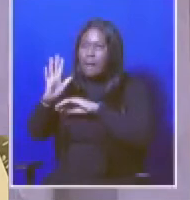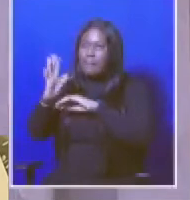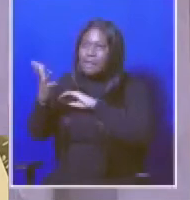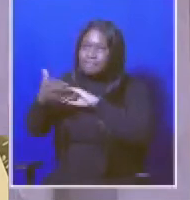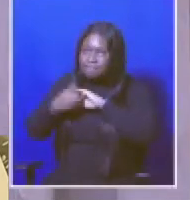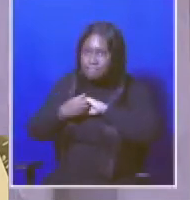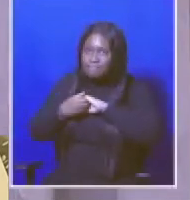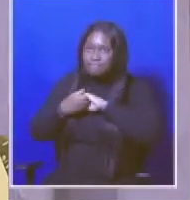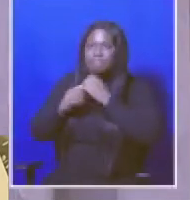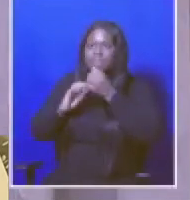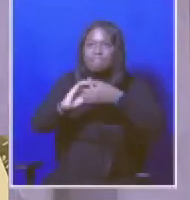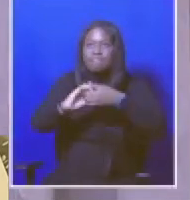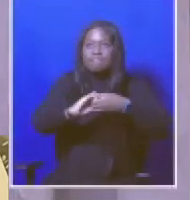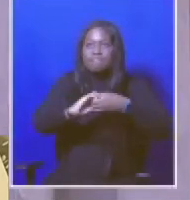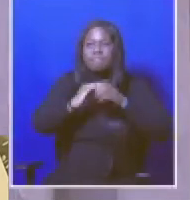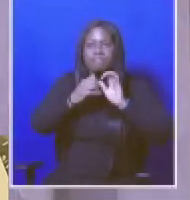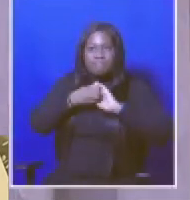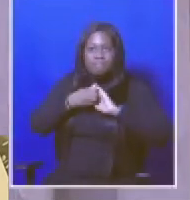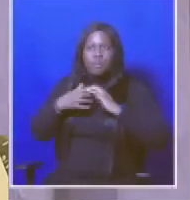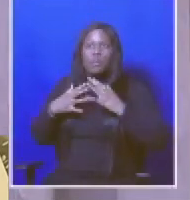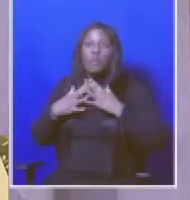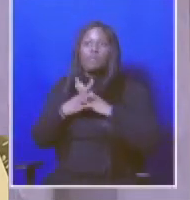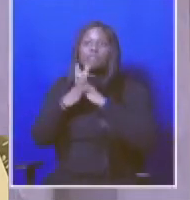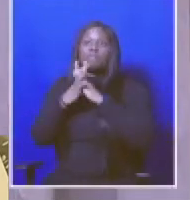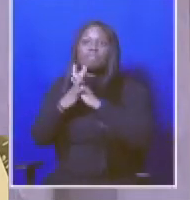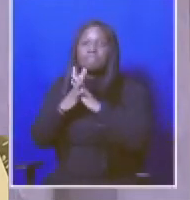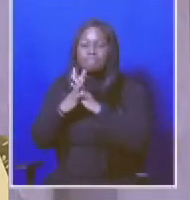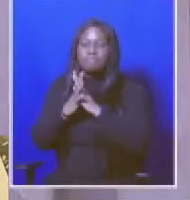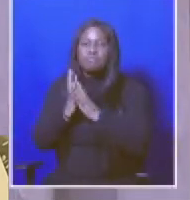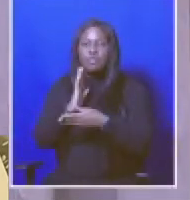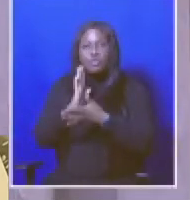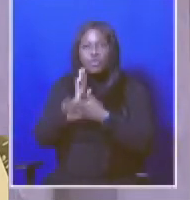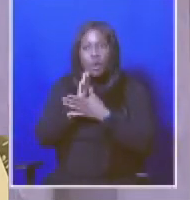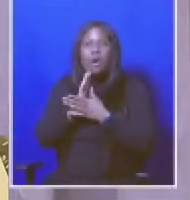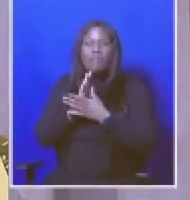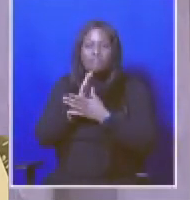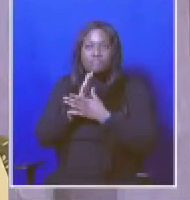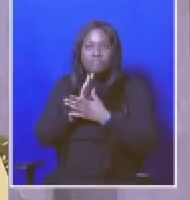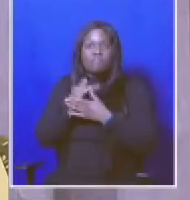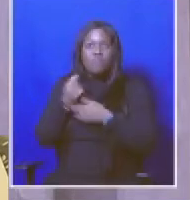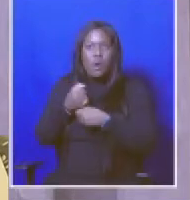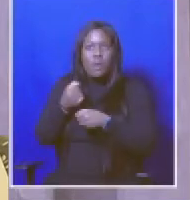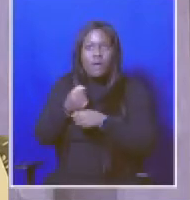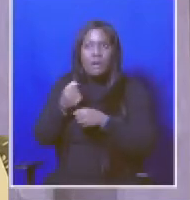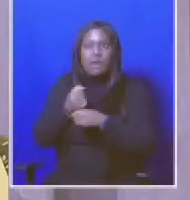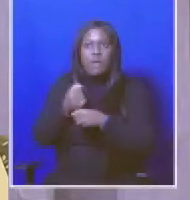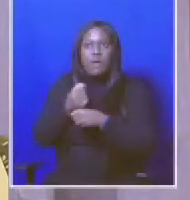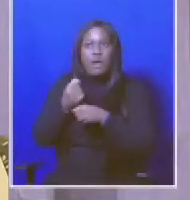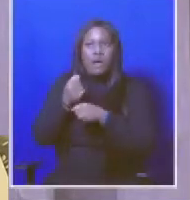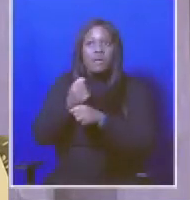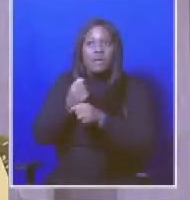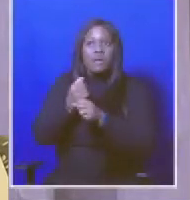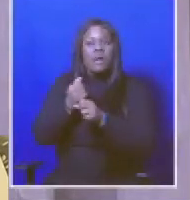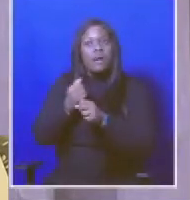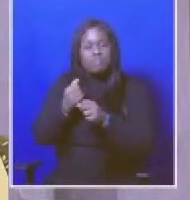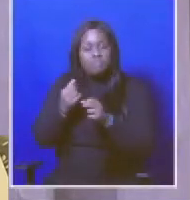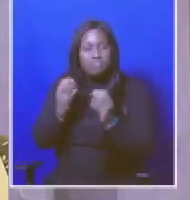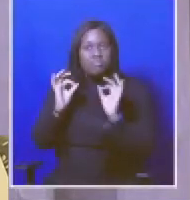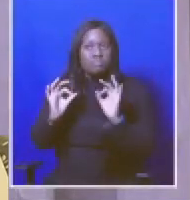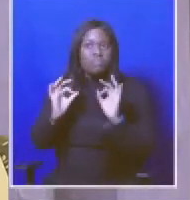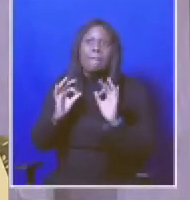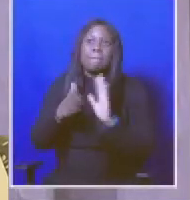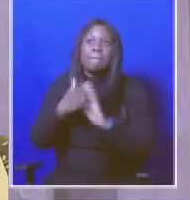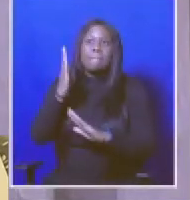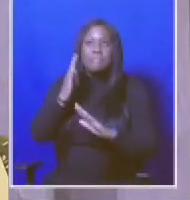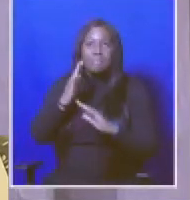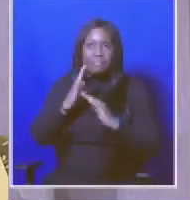more people to increase productivity in the farming sector. Thank you very much.